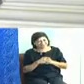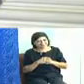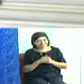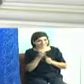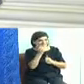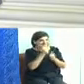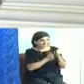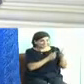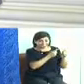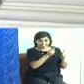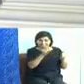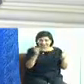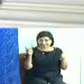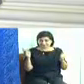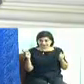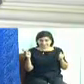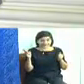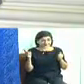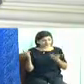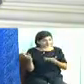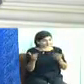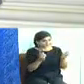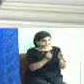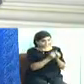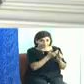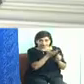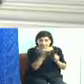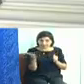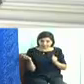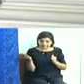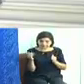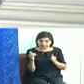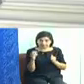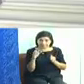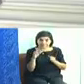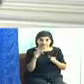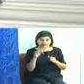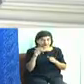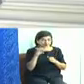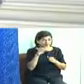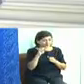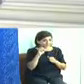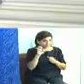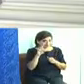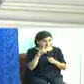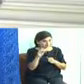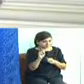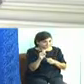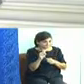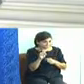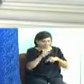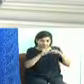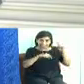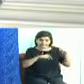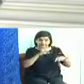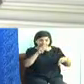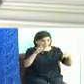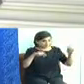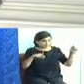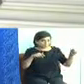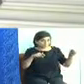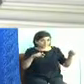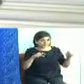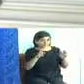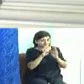Each of you brings with you the seeds from your various and diverse backgrounds